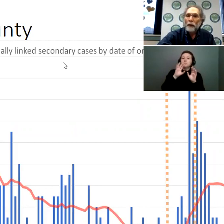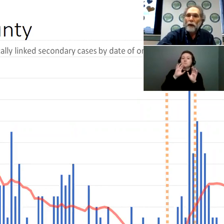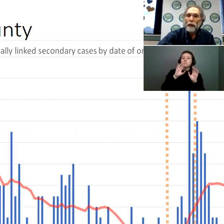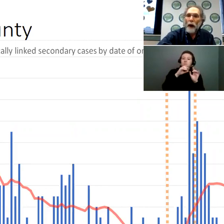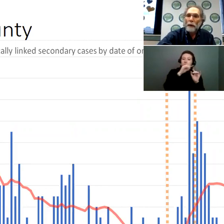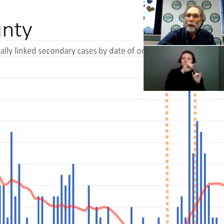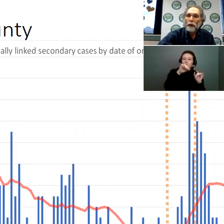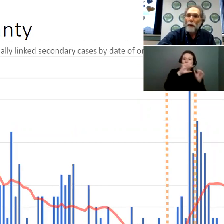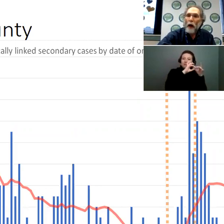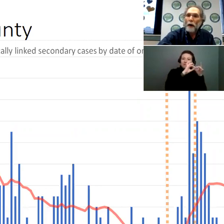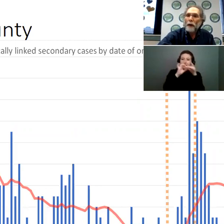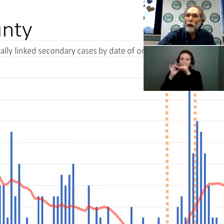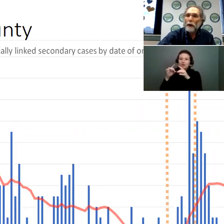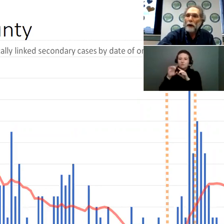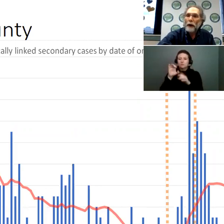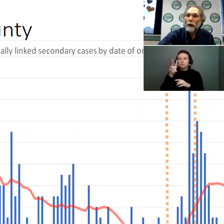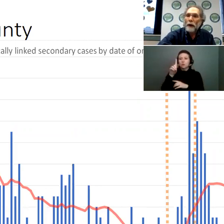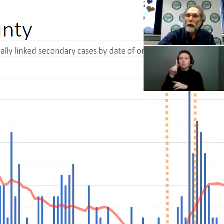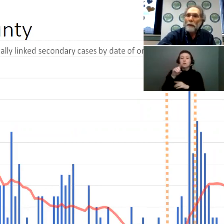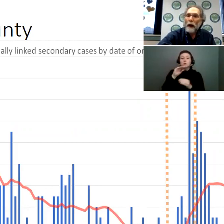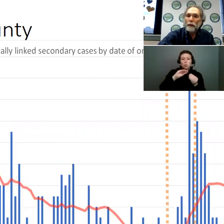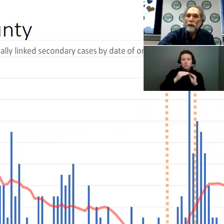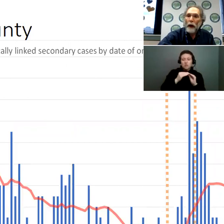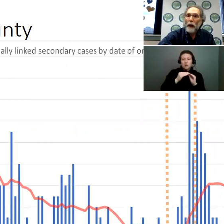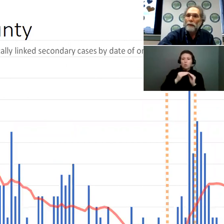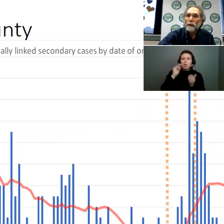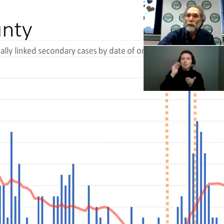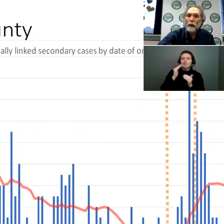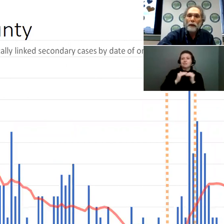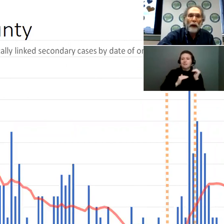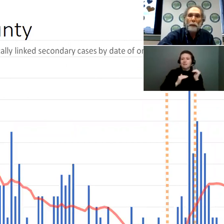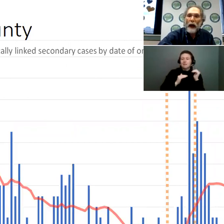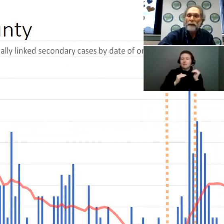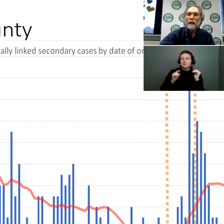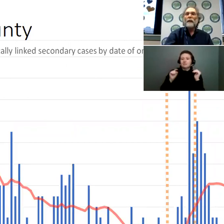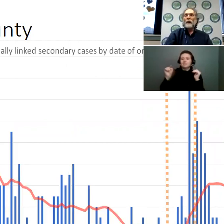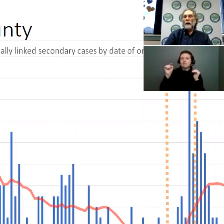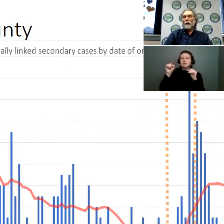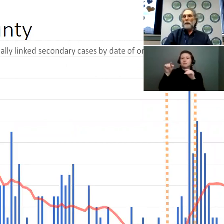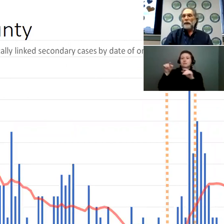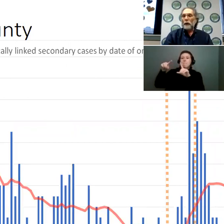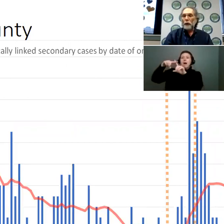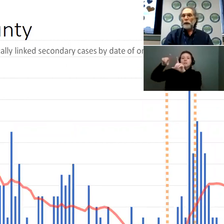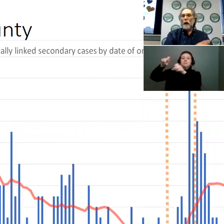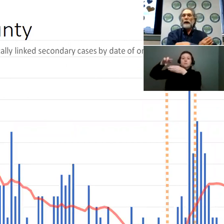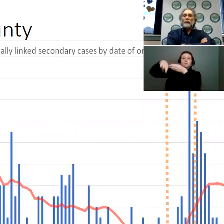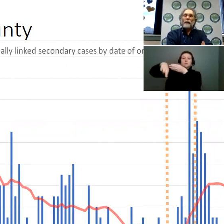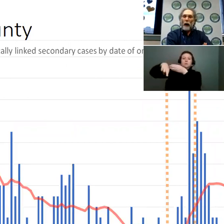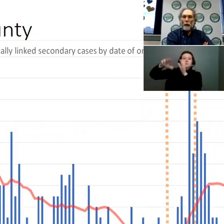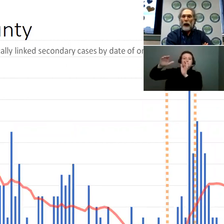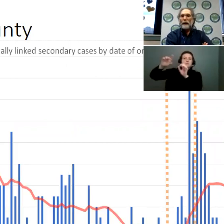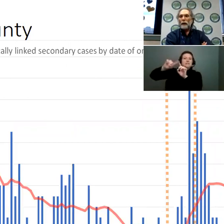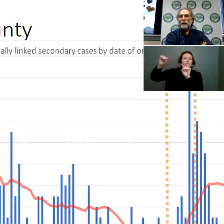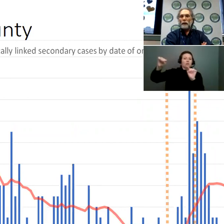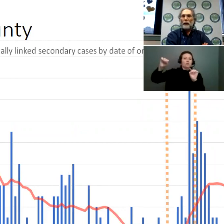cases. So the numbers are smaller than what you're hearing about test positive. But if you look